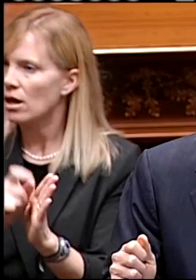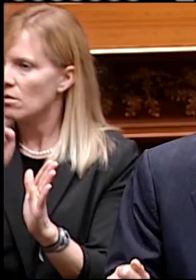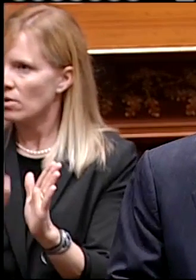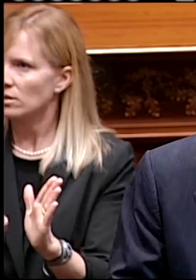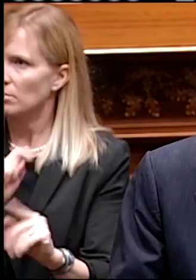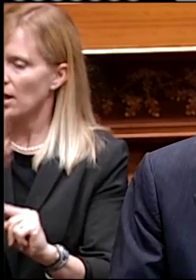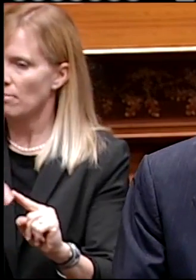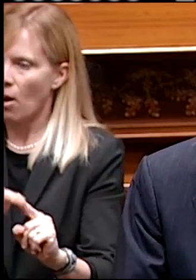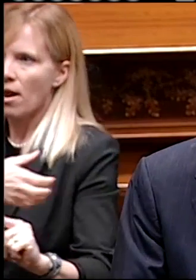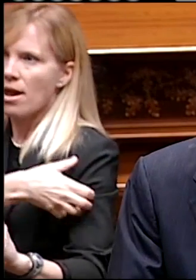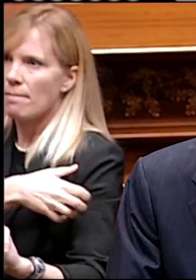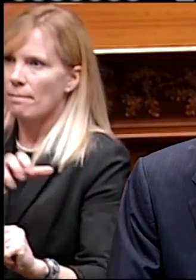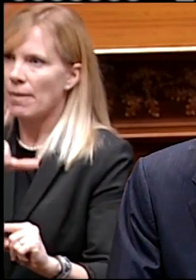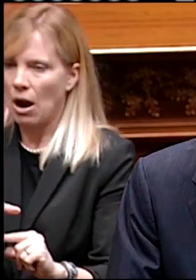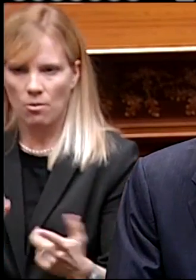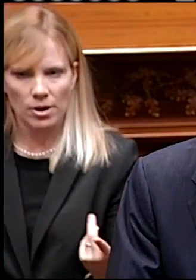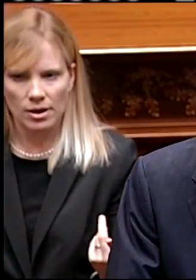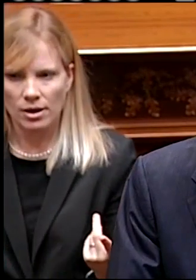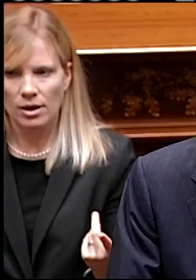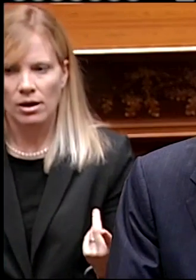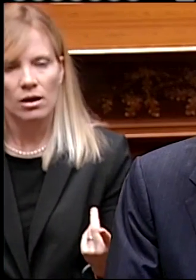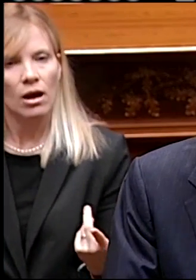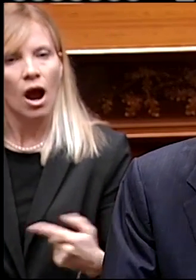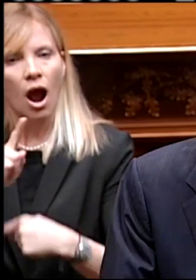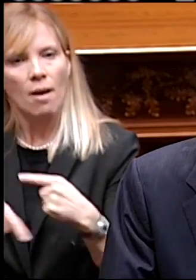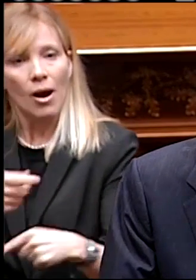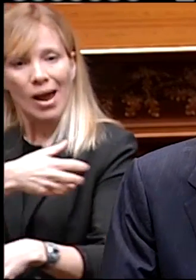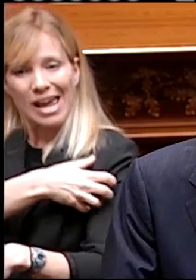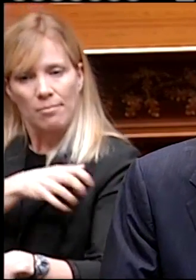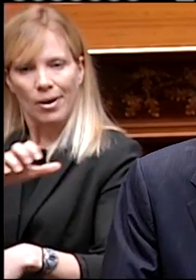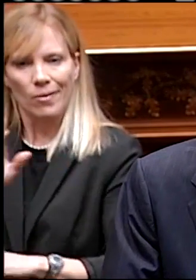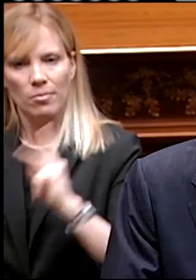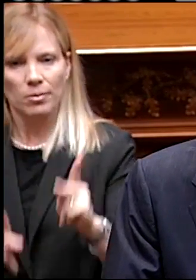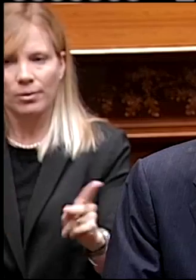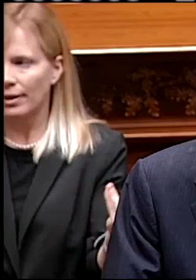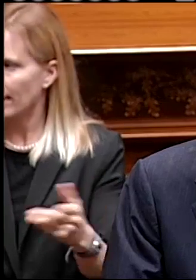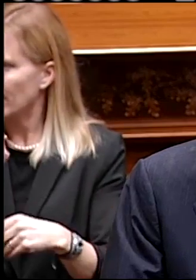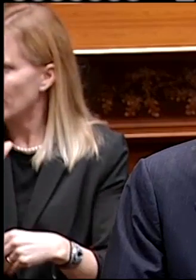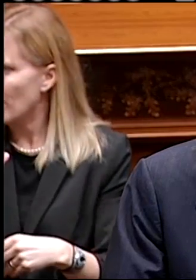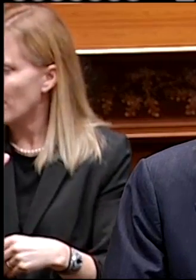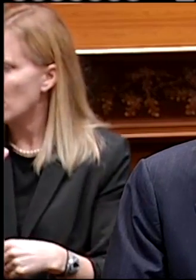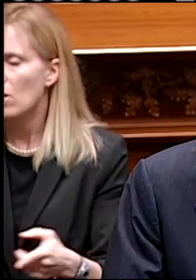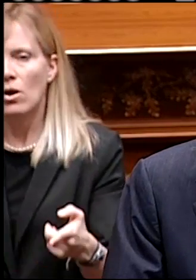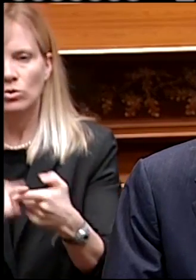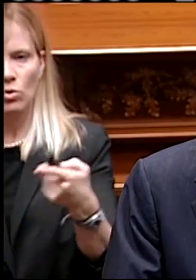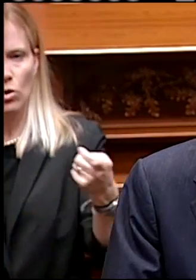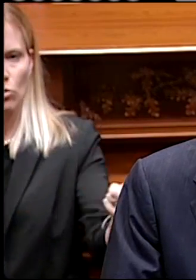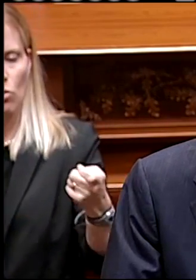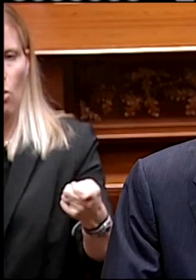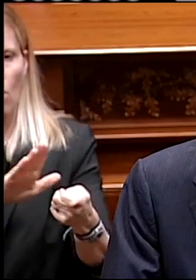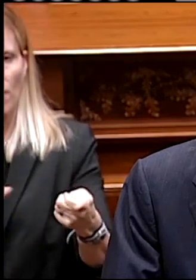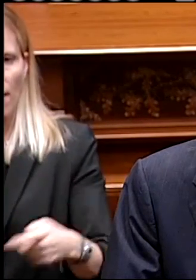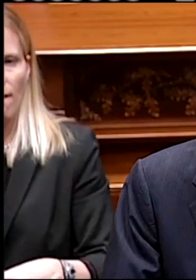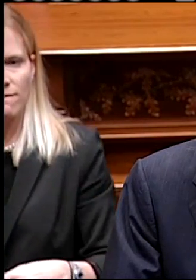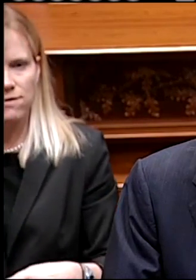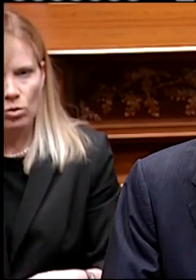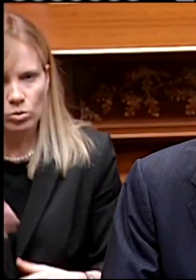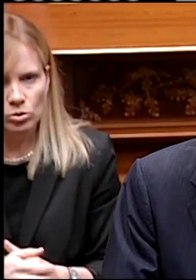about empowerment, about empowering the people of Illinois to control their